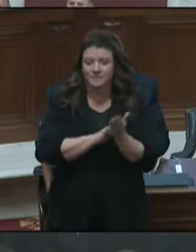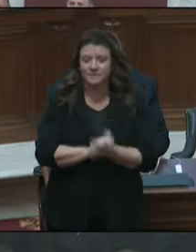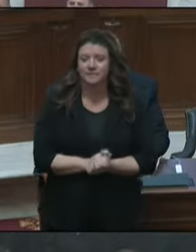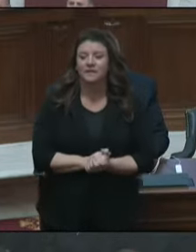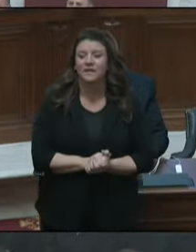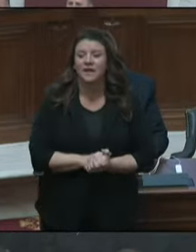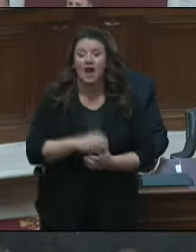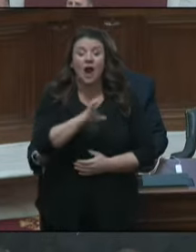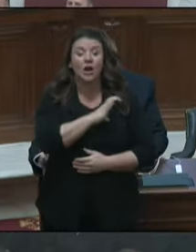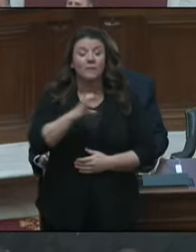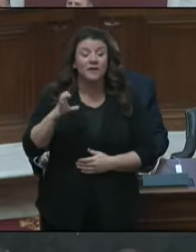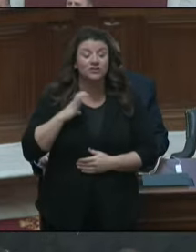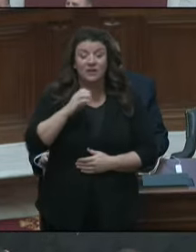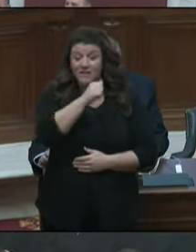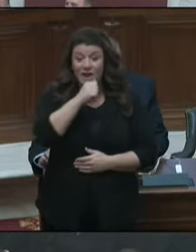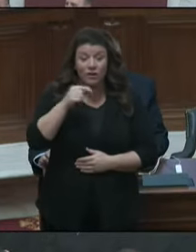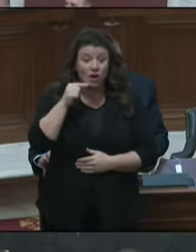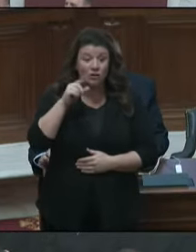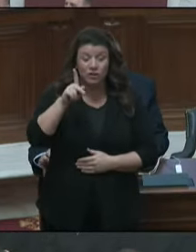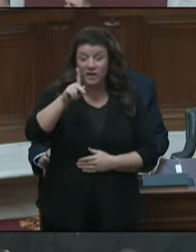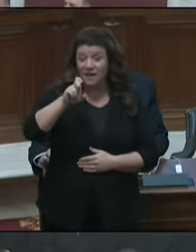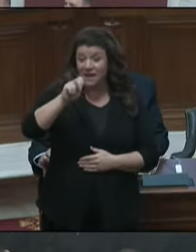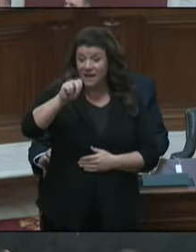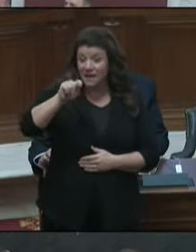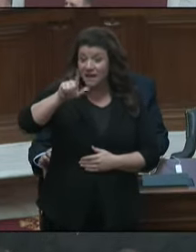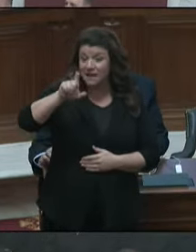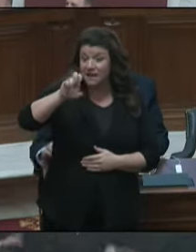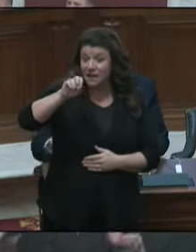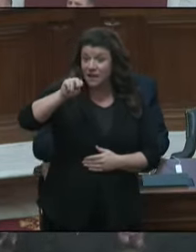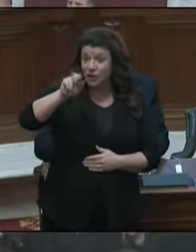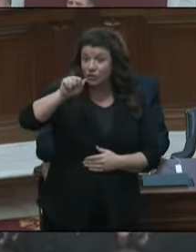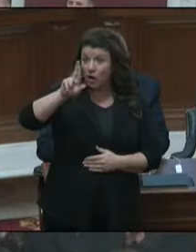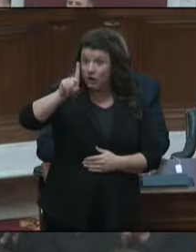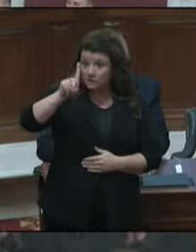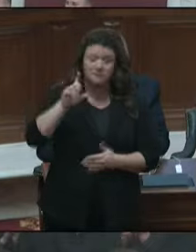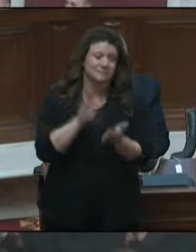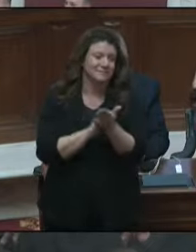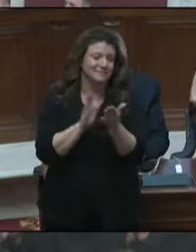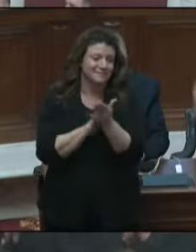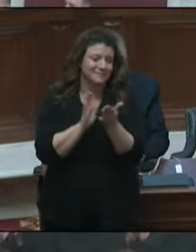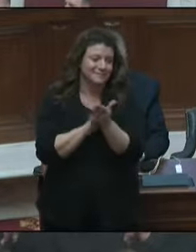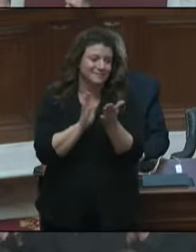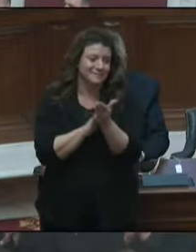Our Commissioner of Agriculture, Kent Leonhard, same.